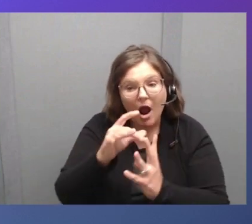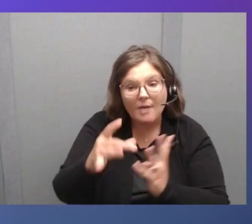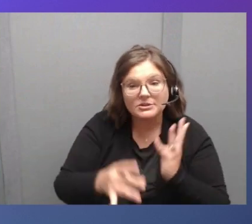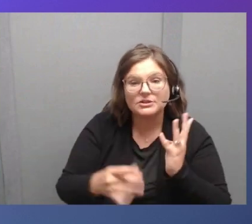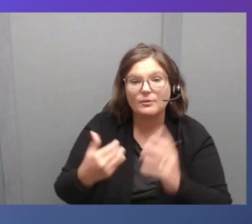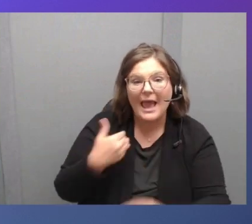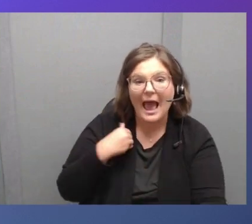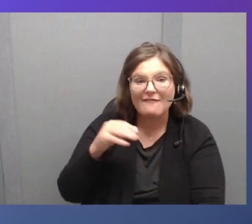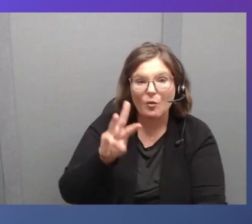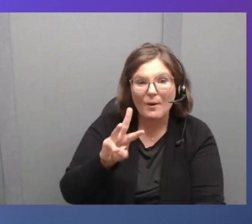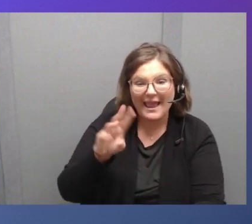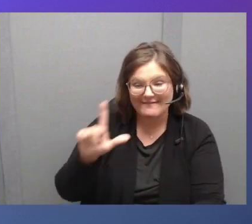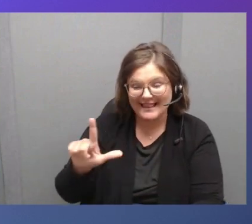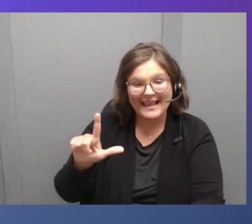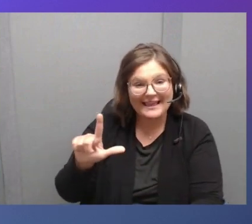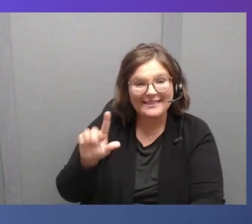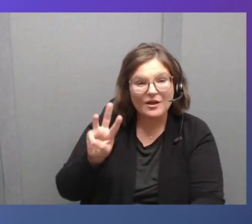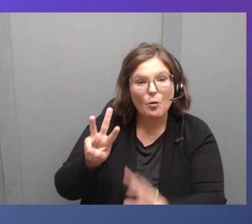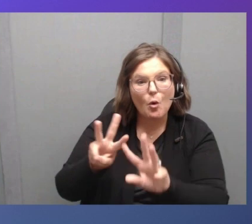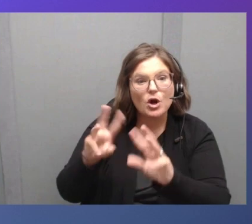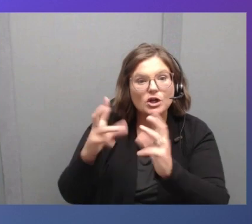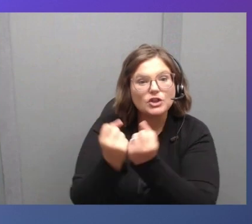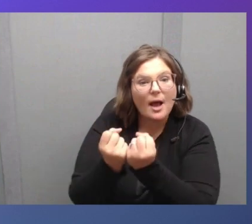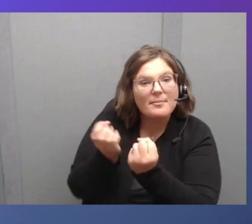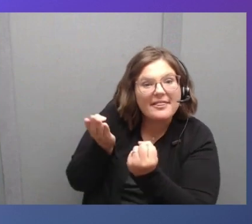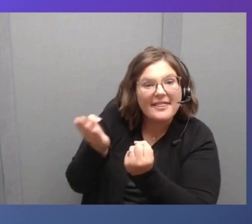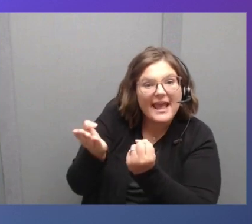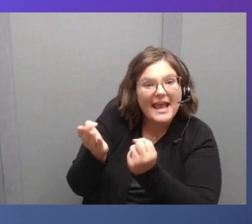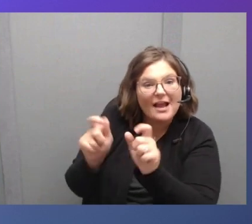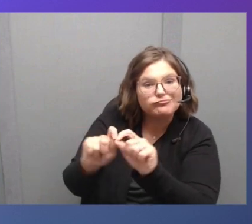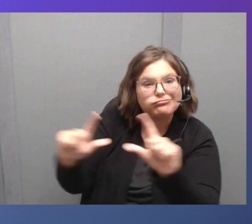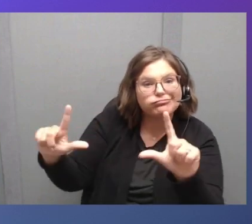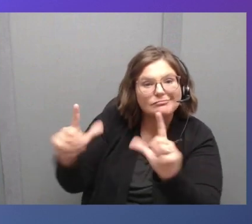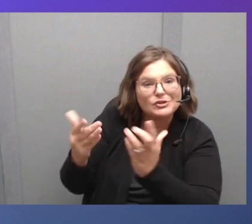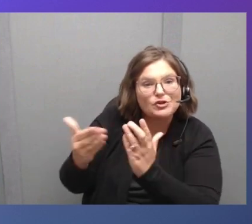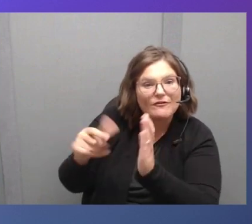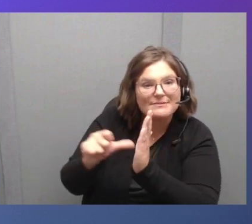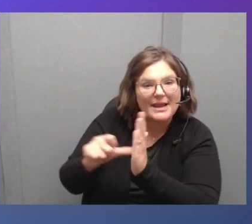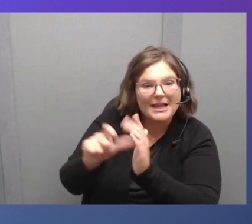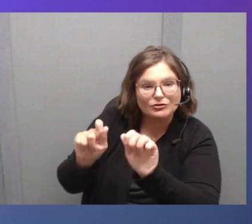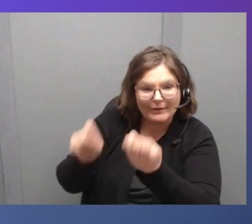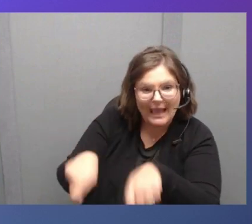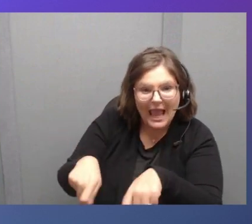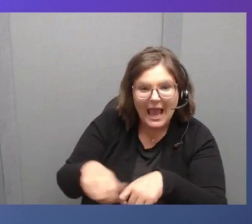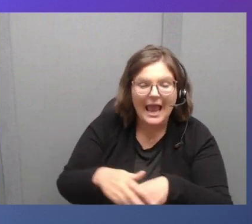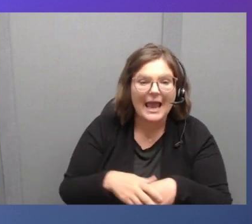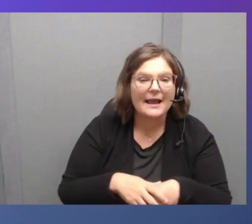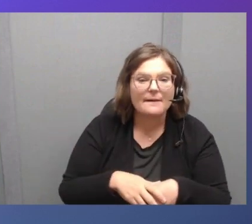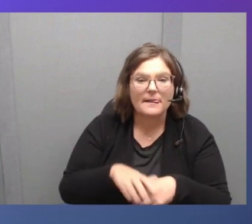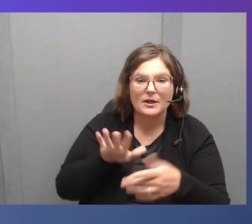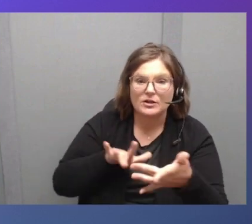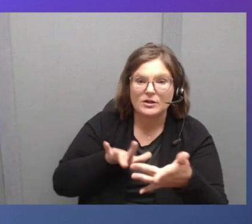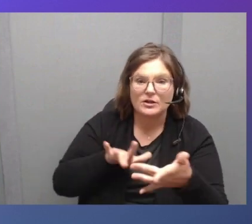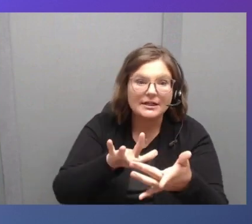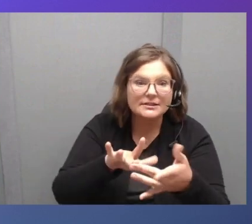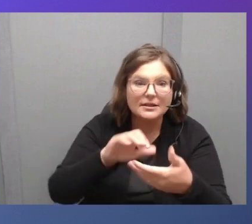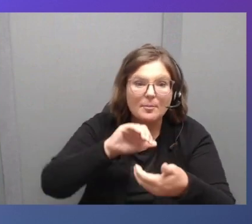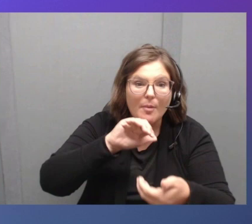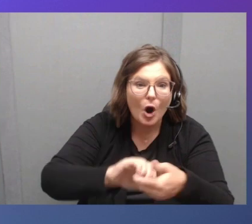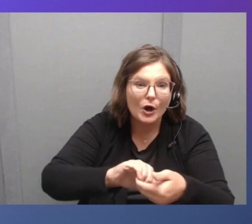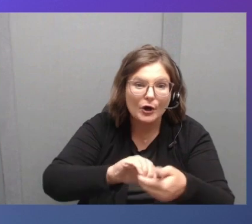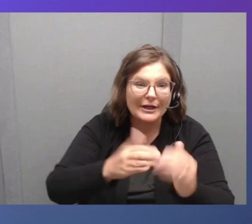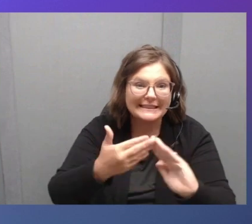on workshops.aws. You can check out the Wavelength service page. You can reach out to a telco partner in a city near you. We can't wait to see what you